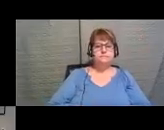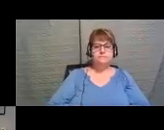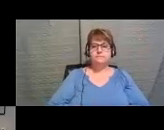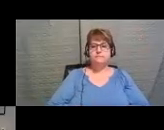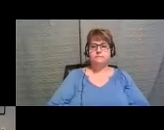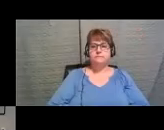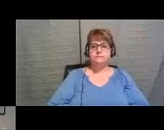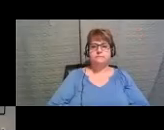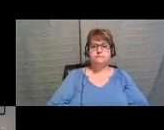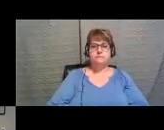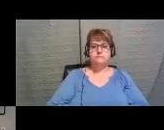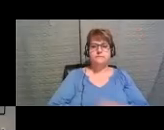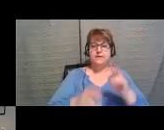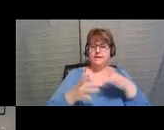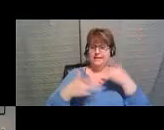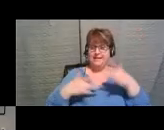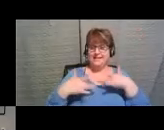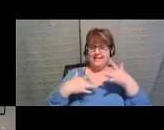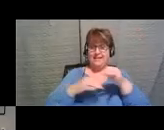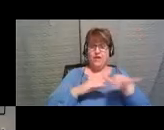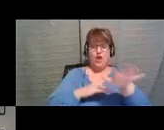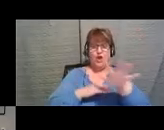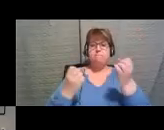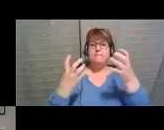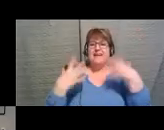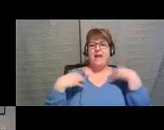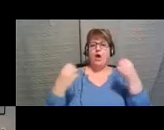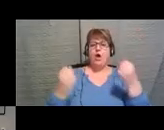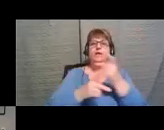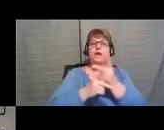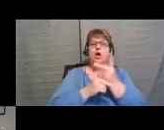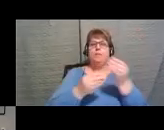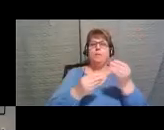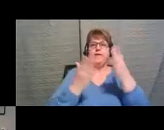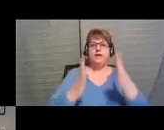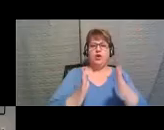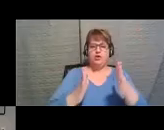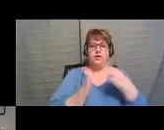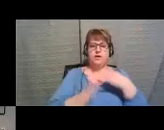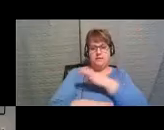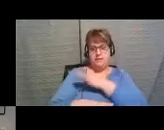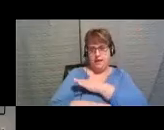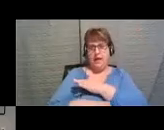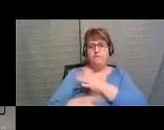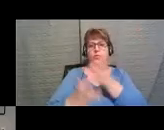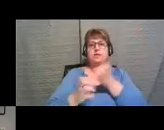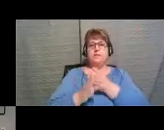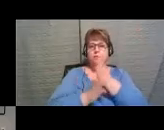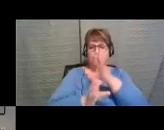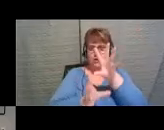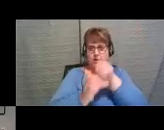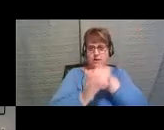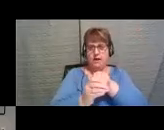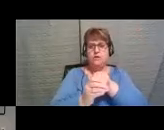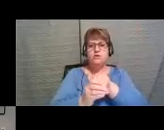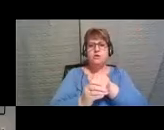Is a varied and exciting field to which many healthcare providers, researchers, and faculty aspire to being professionally engaged. With